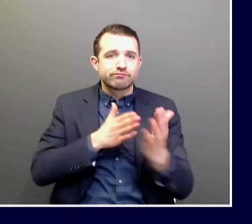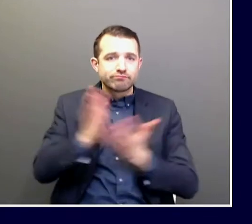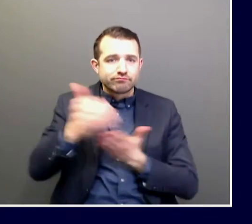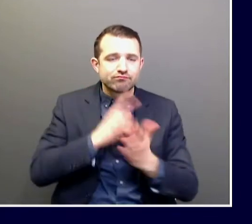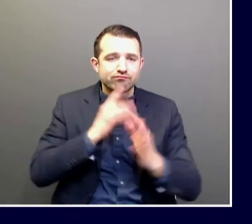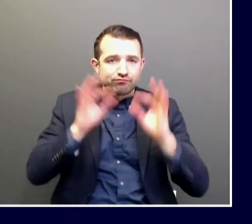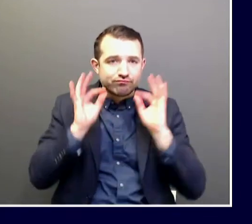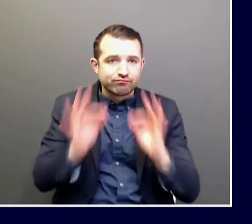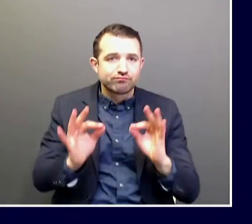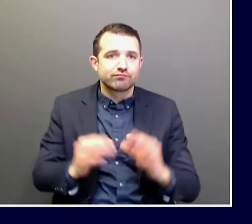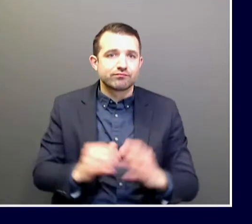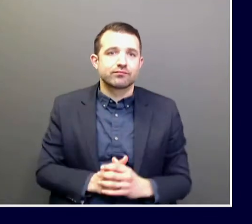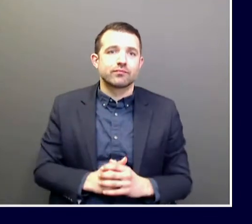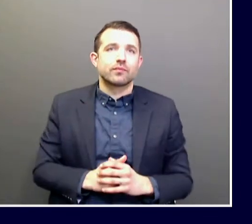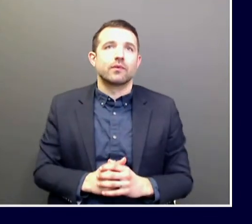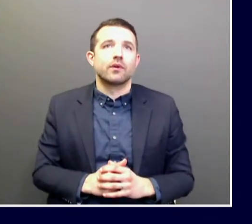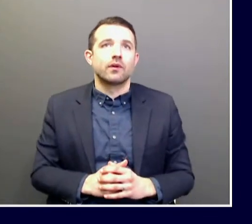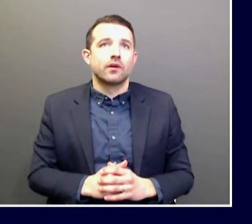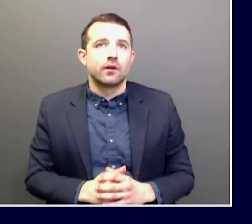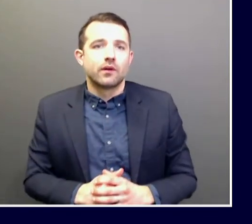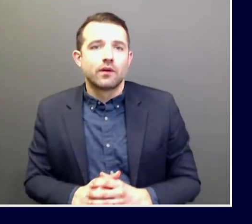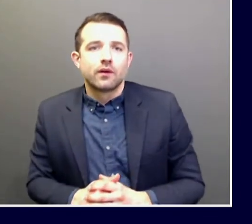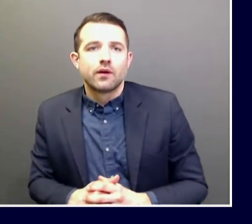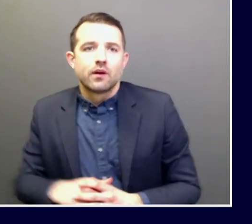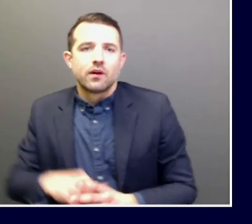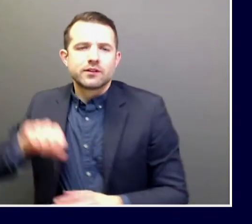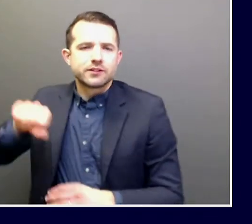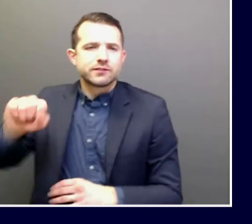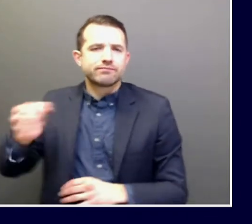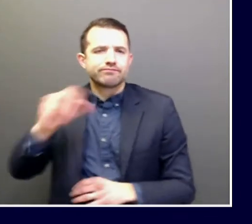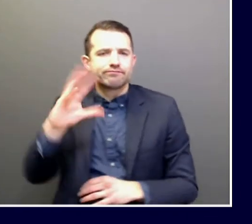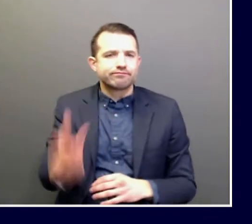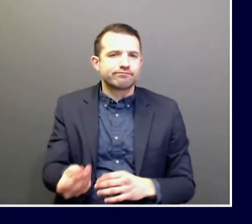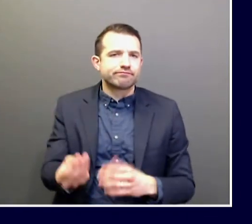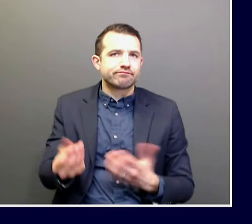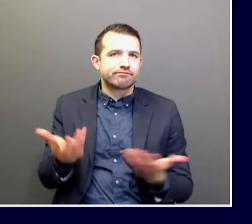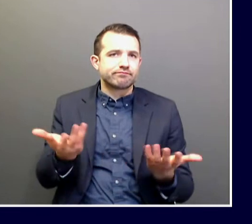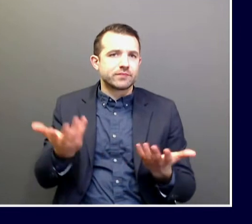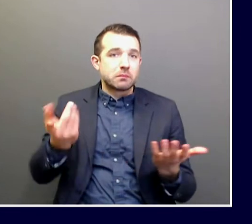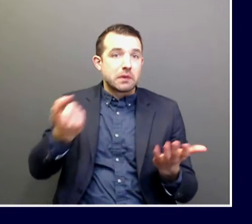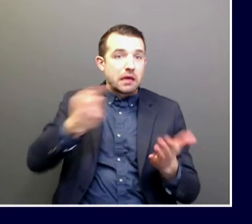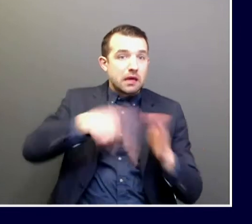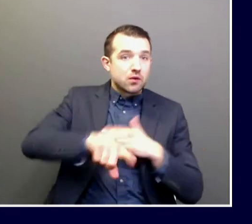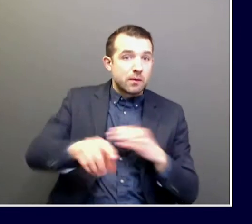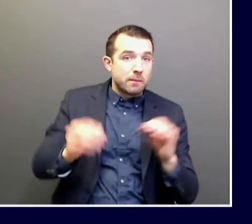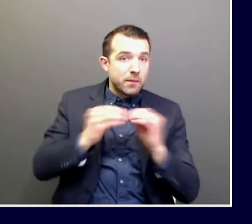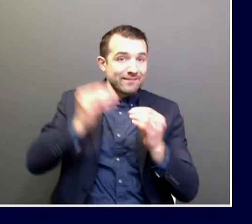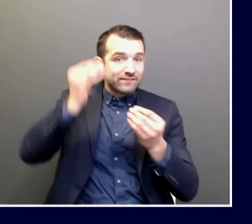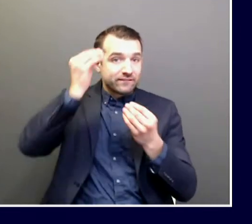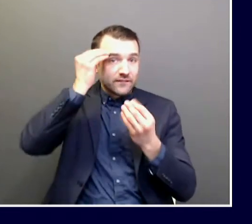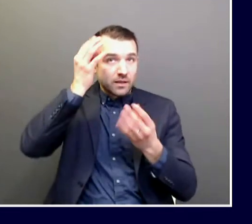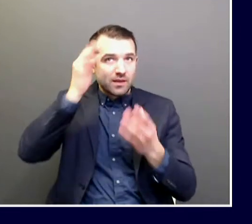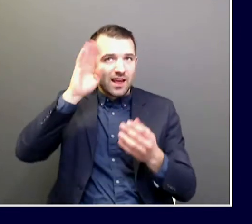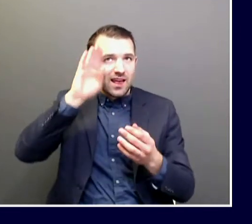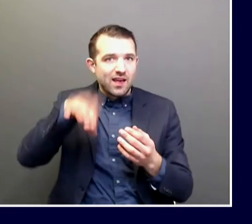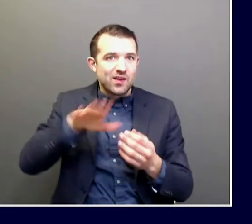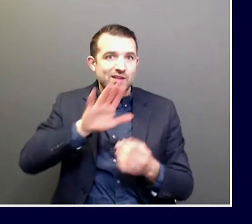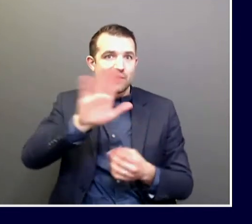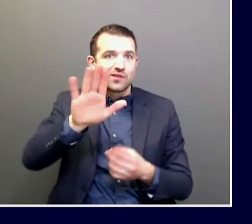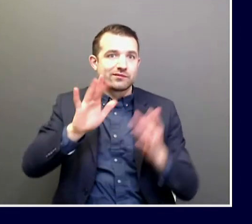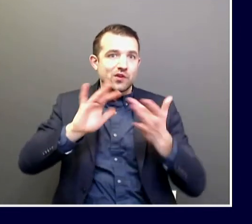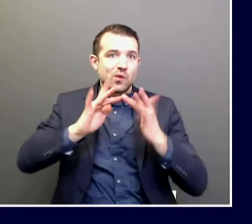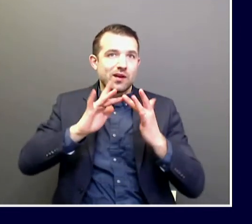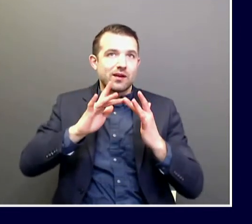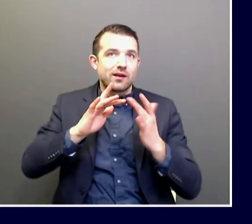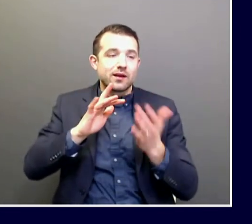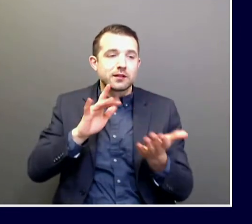is a question for next week or something, but when, a lot of people spend a lot of time on your website going through information, can